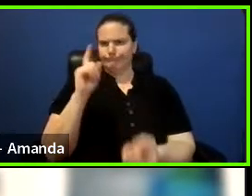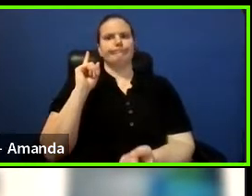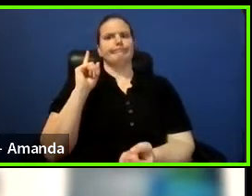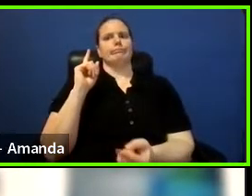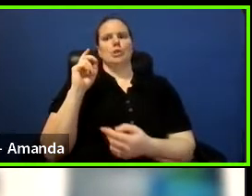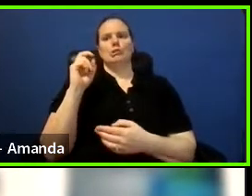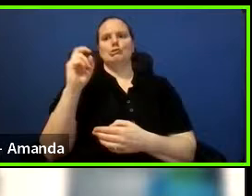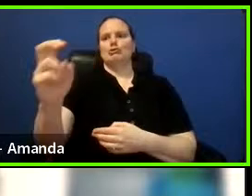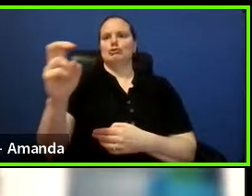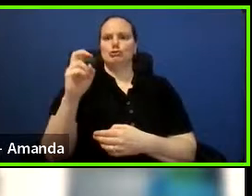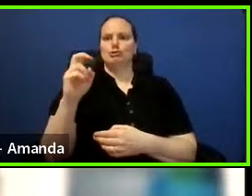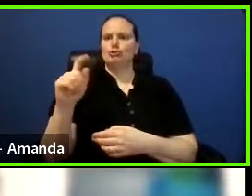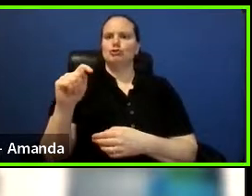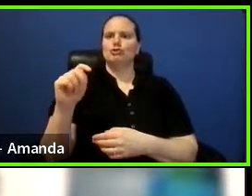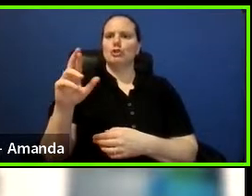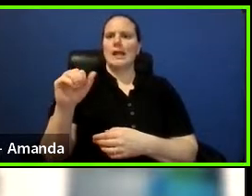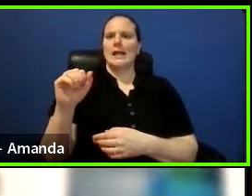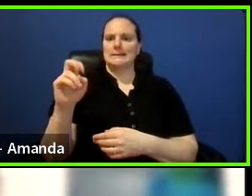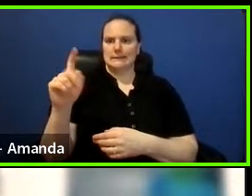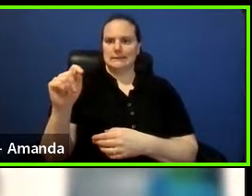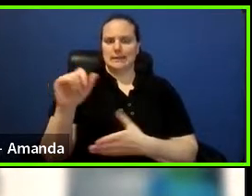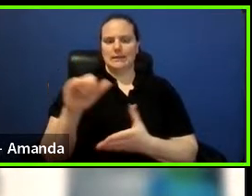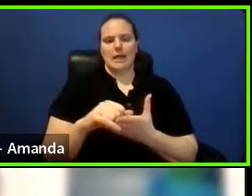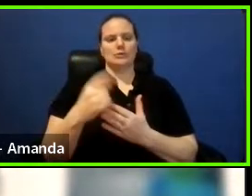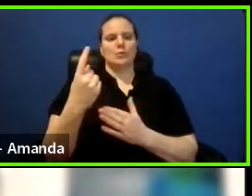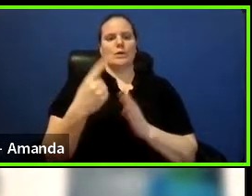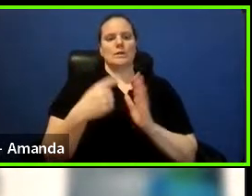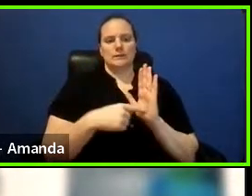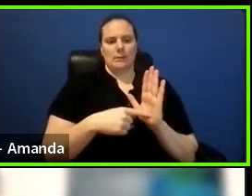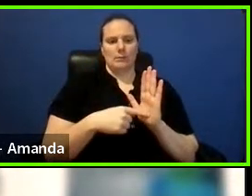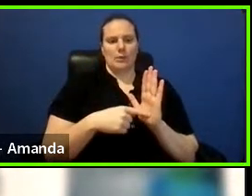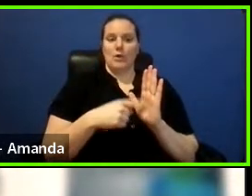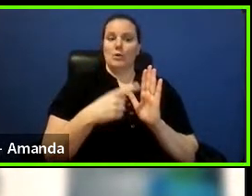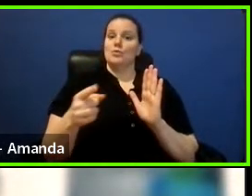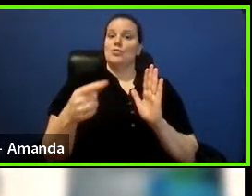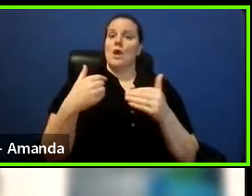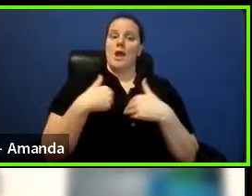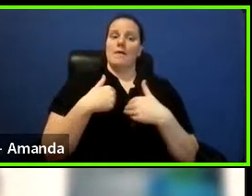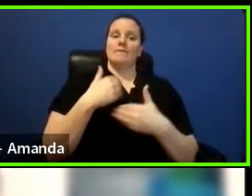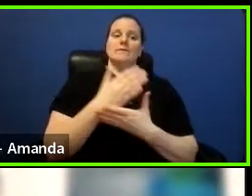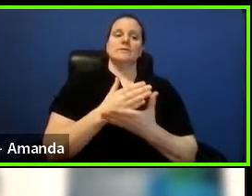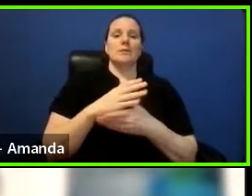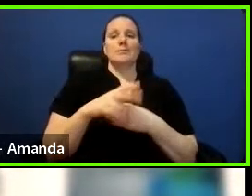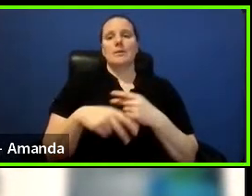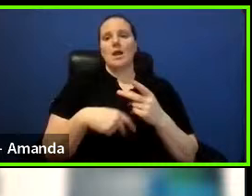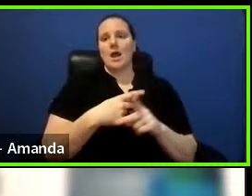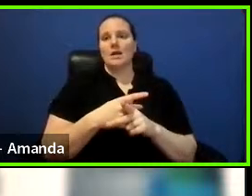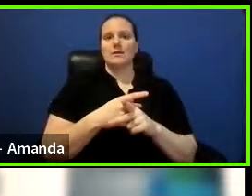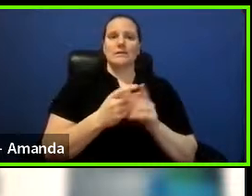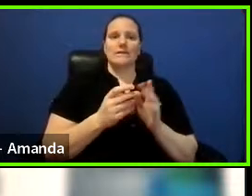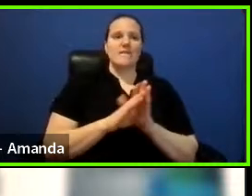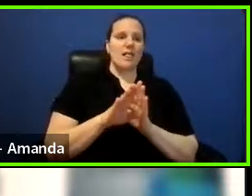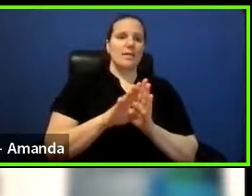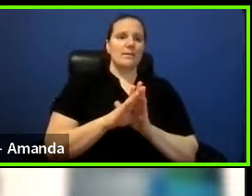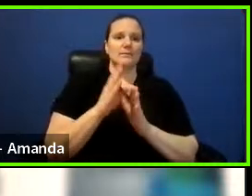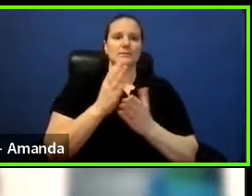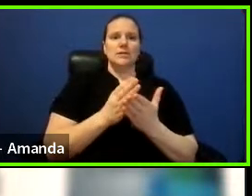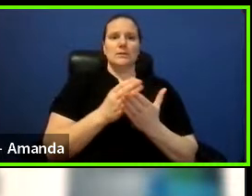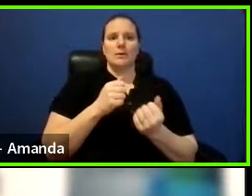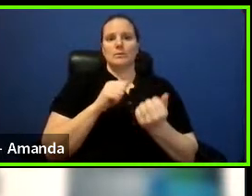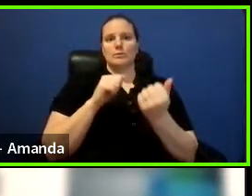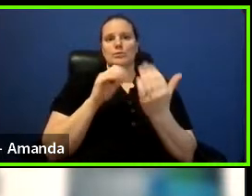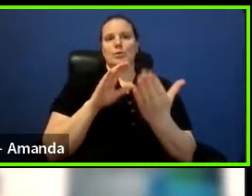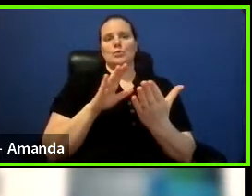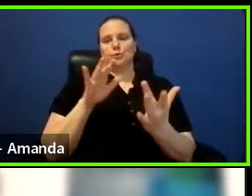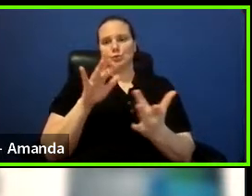transit. And that's just one example. Do you have have you developed some kind of approach to